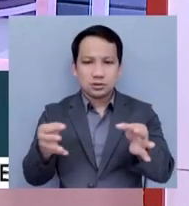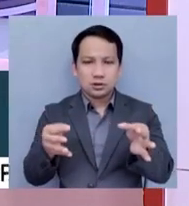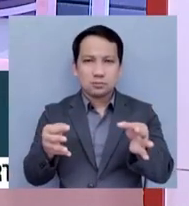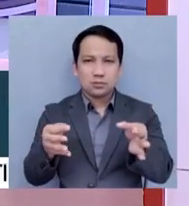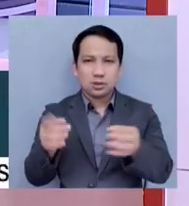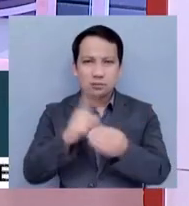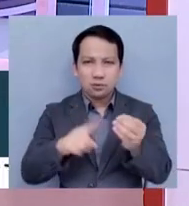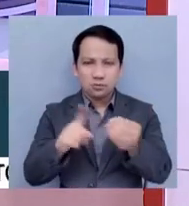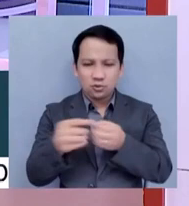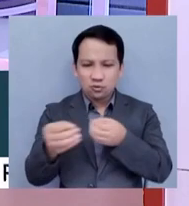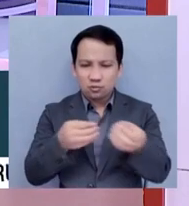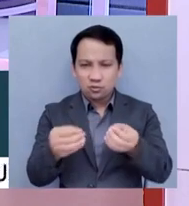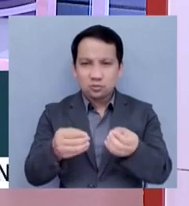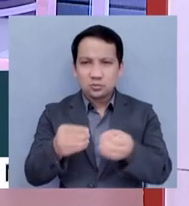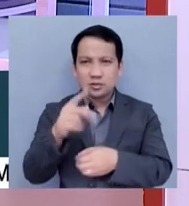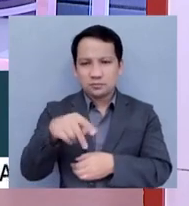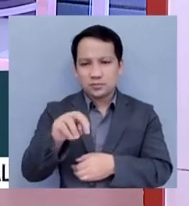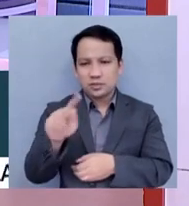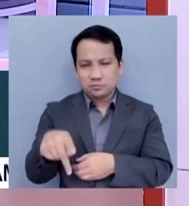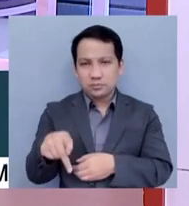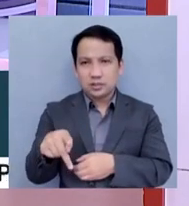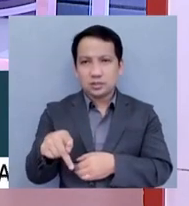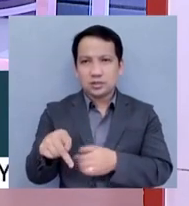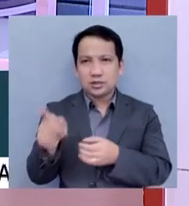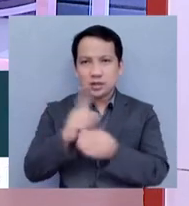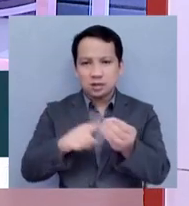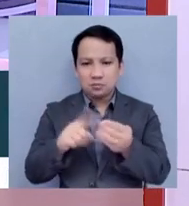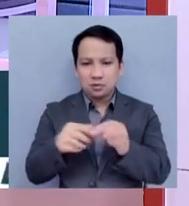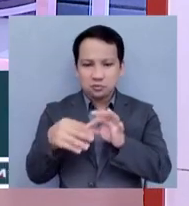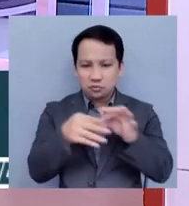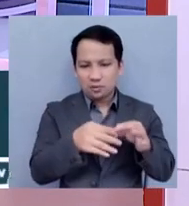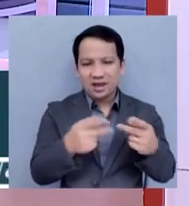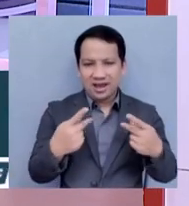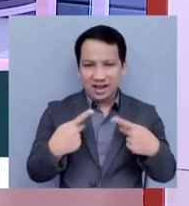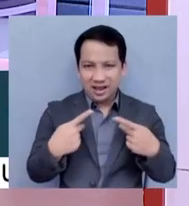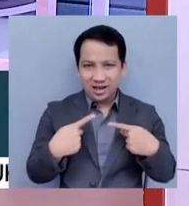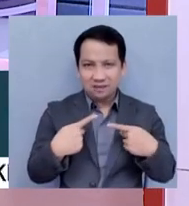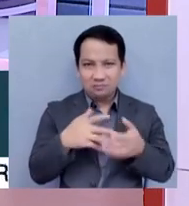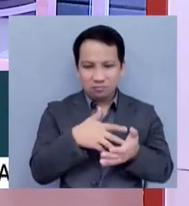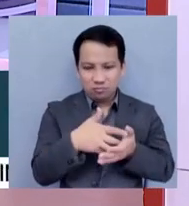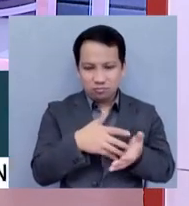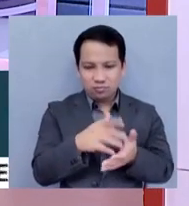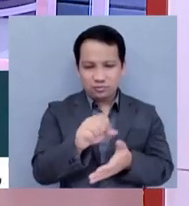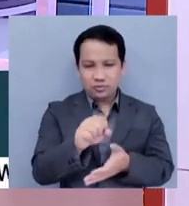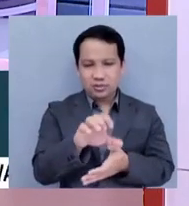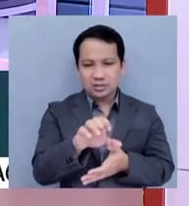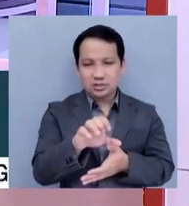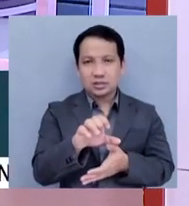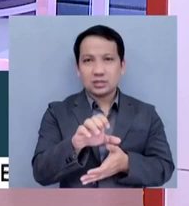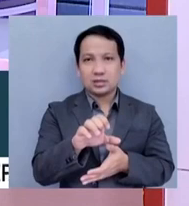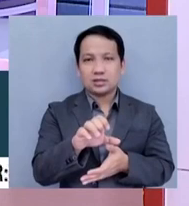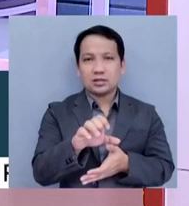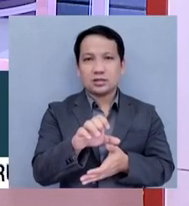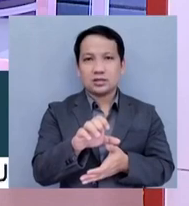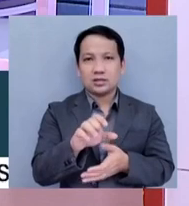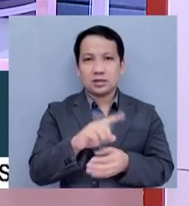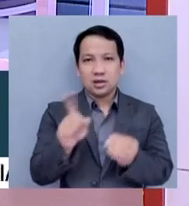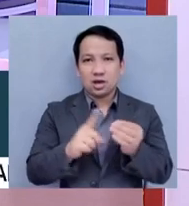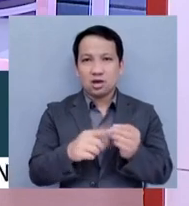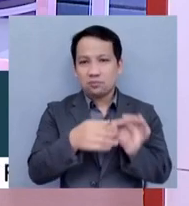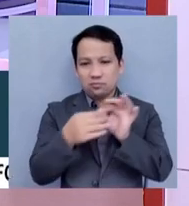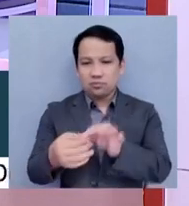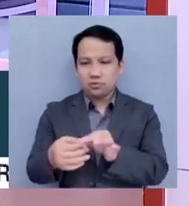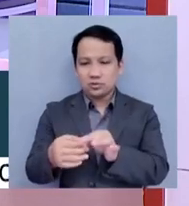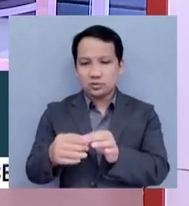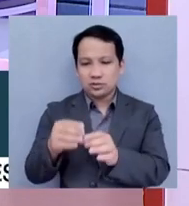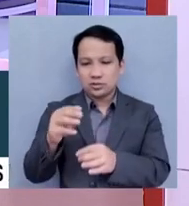operation of the Philippine National Police as behind the fact that there could be a weak case against Master Sergeant Rodolfo Mayo